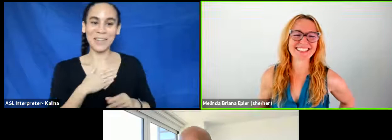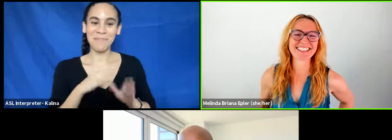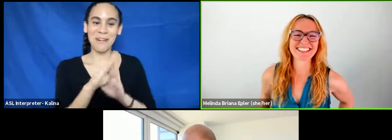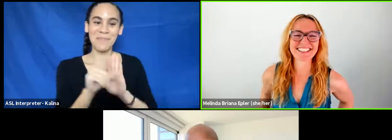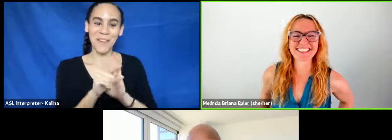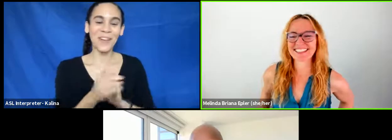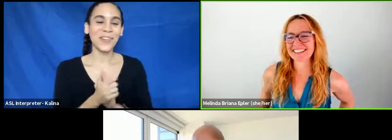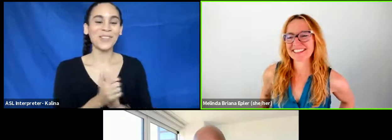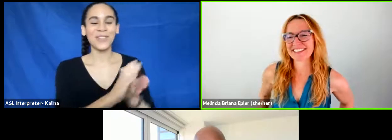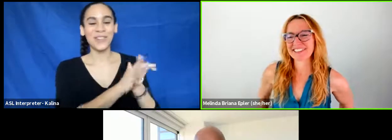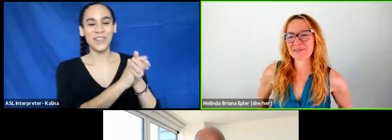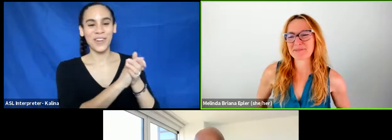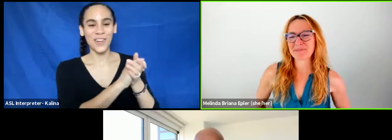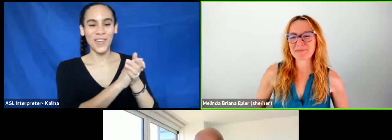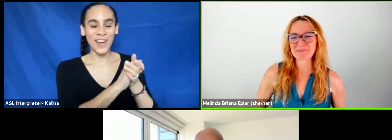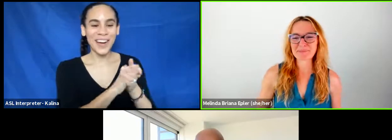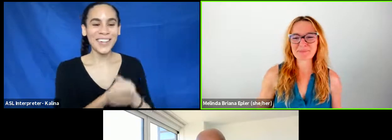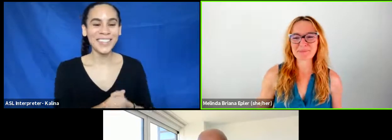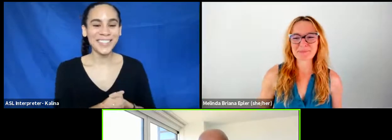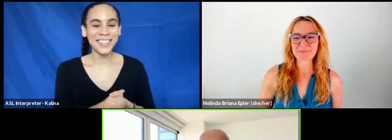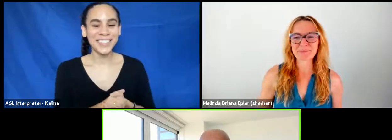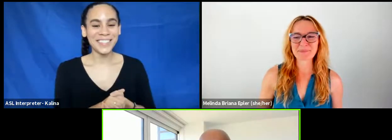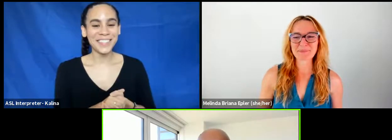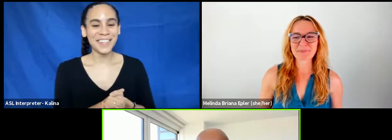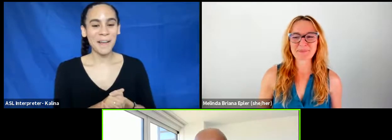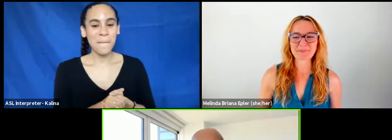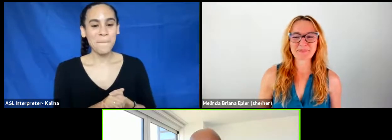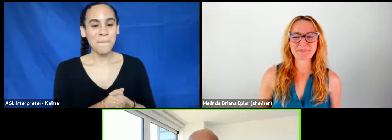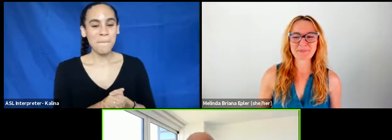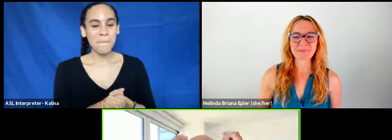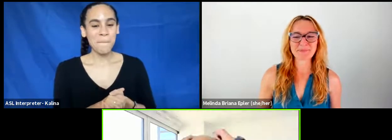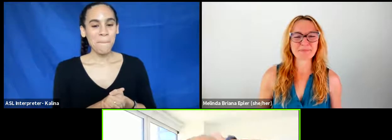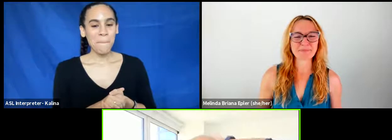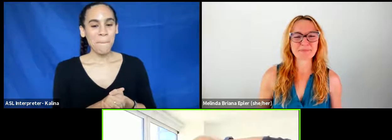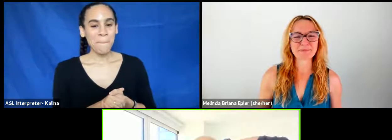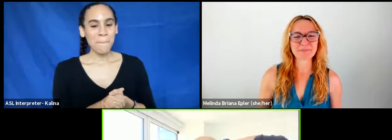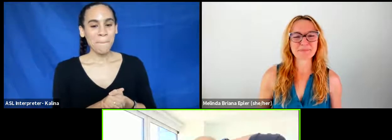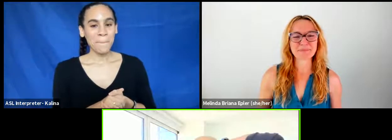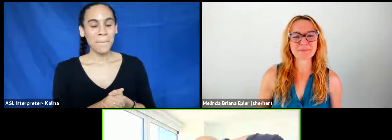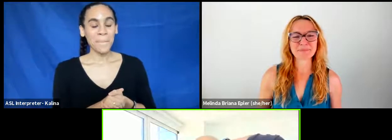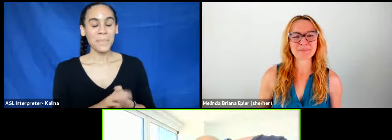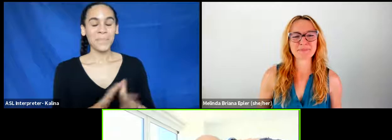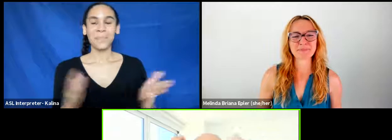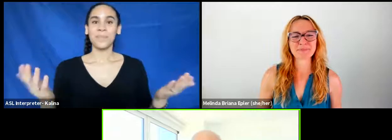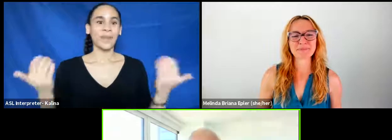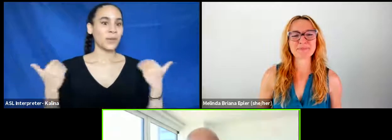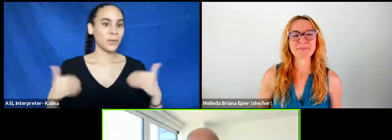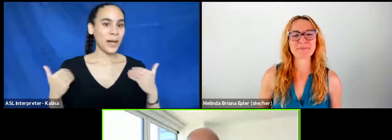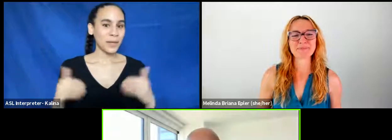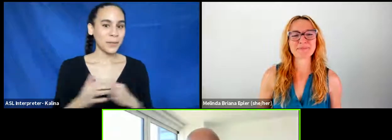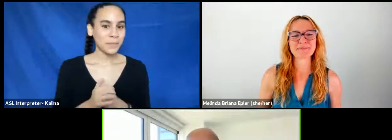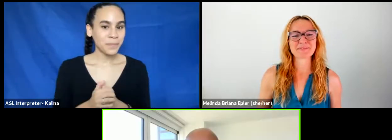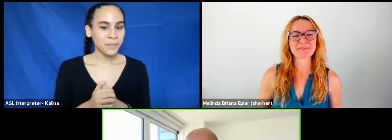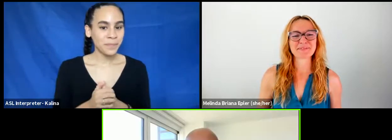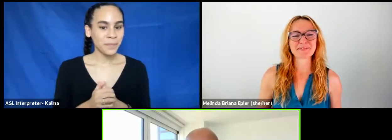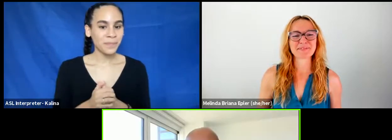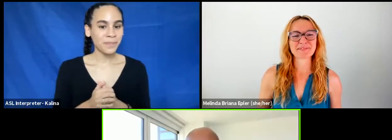said congrats on the book too. So yeah, well, the story,